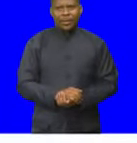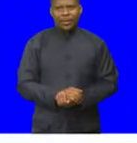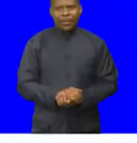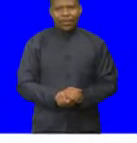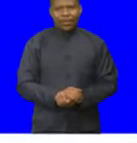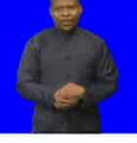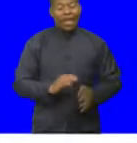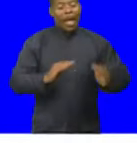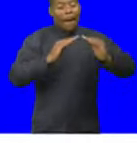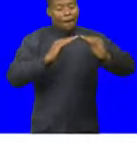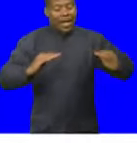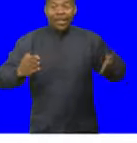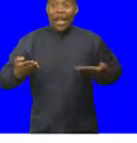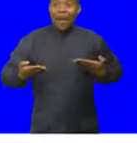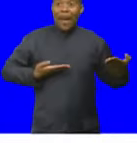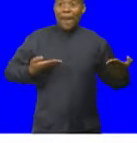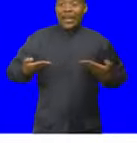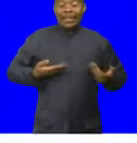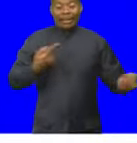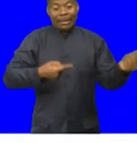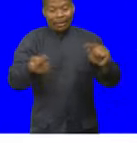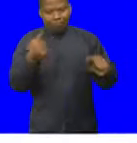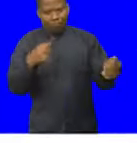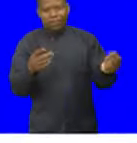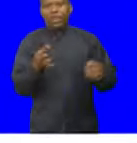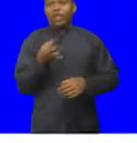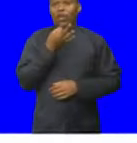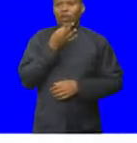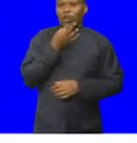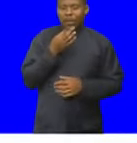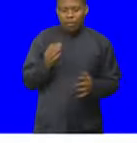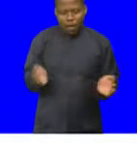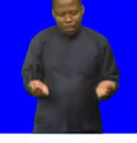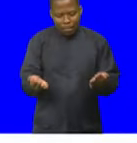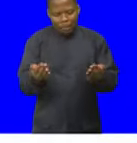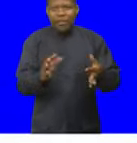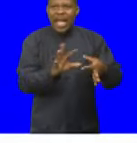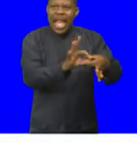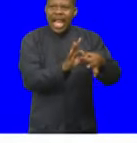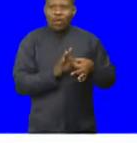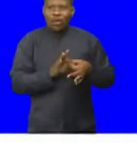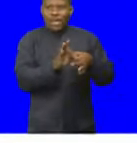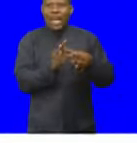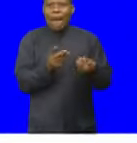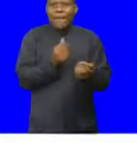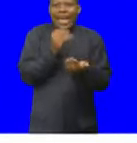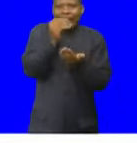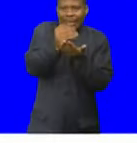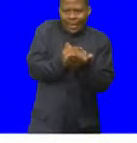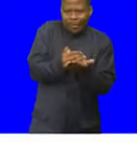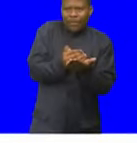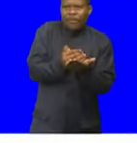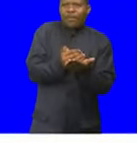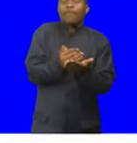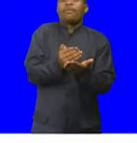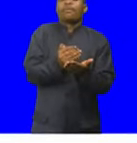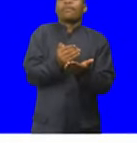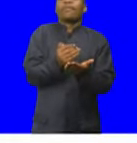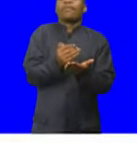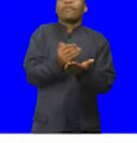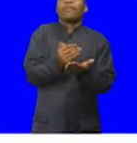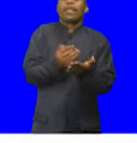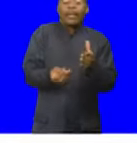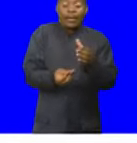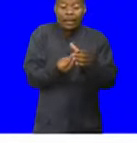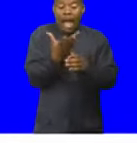Litiko letemabhizinisi nekuthengiselana likhuthata abantu labasha ukuthi basukumele etulu basungule tinhlangano tekongane